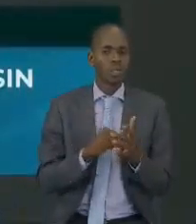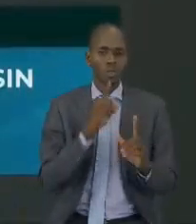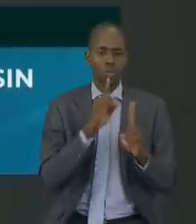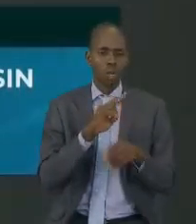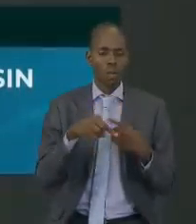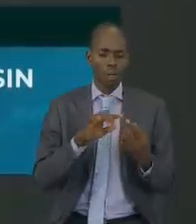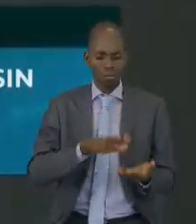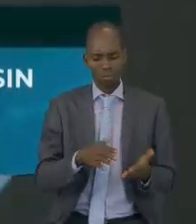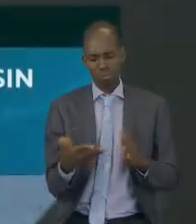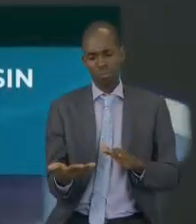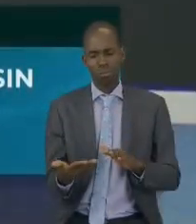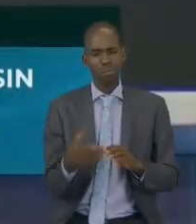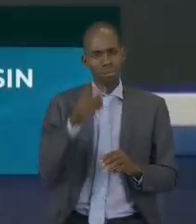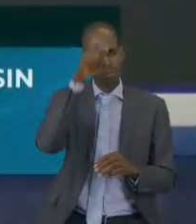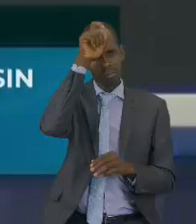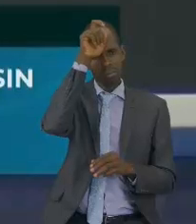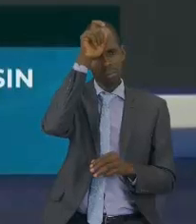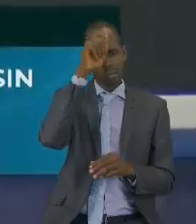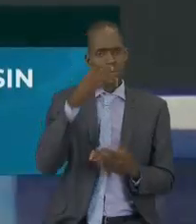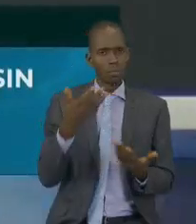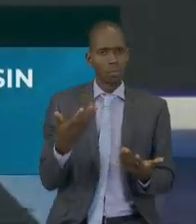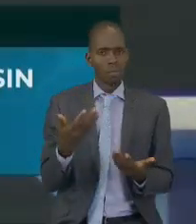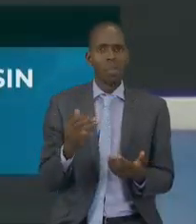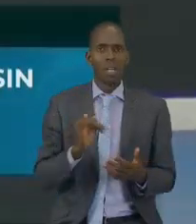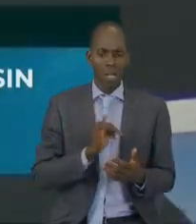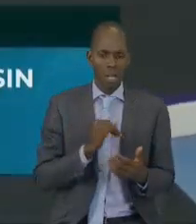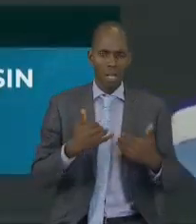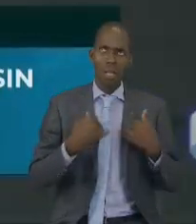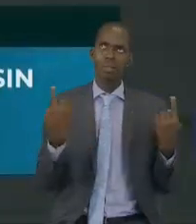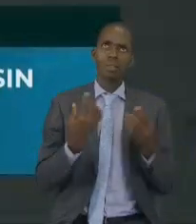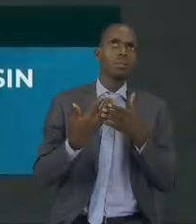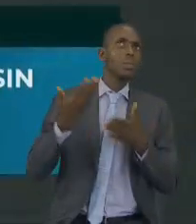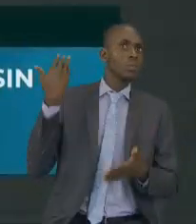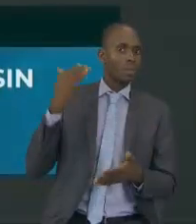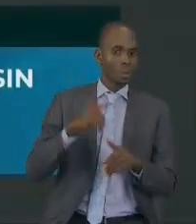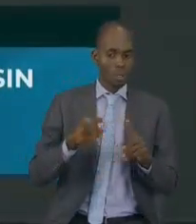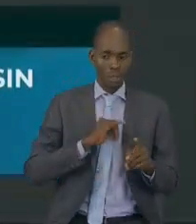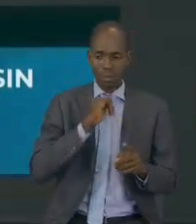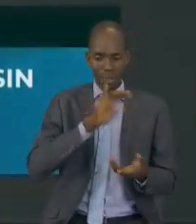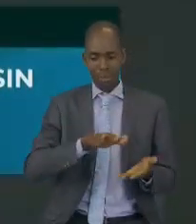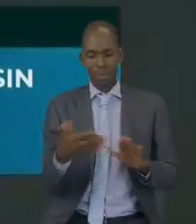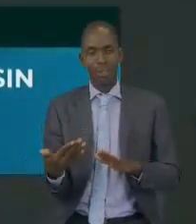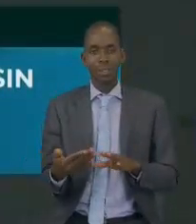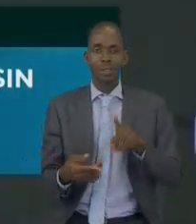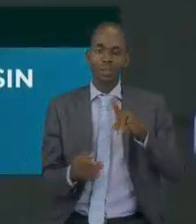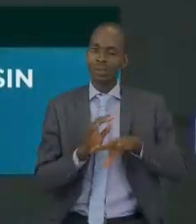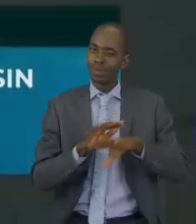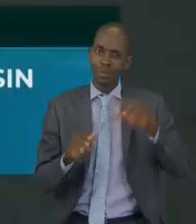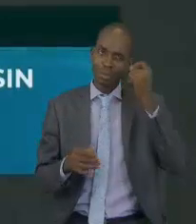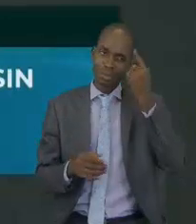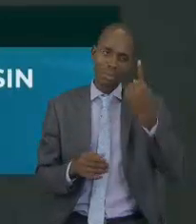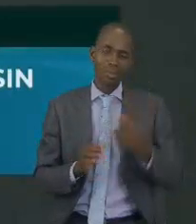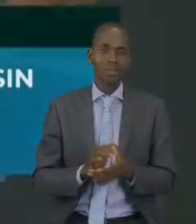you might say, "But I have sinned before and I'm still alive." You don't